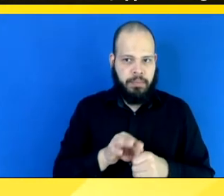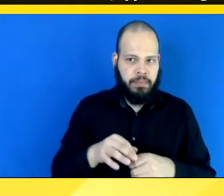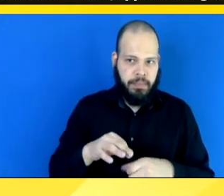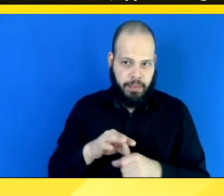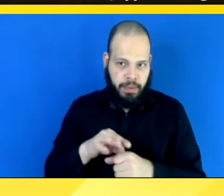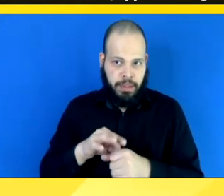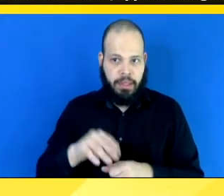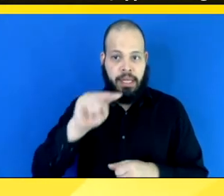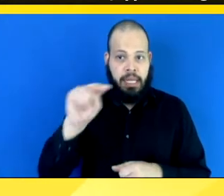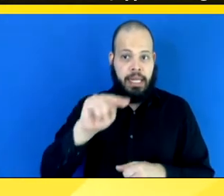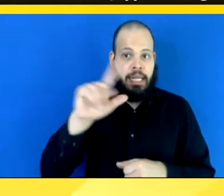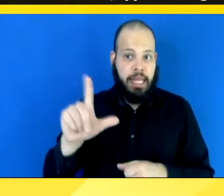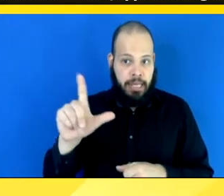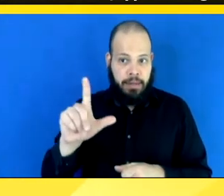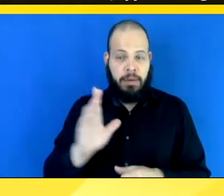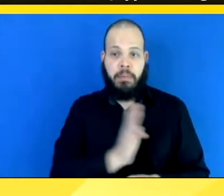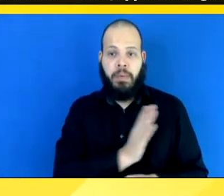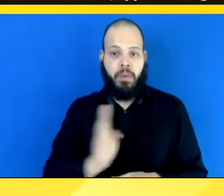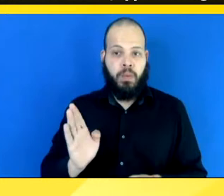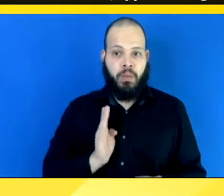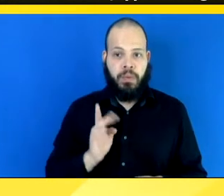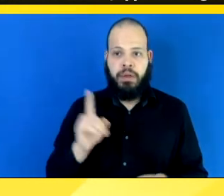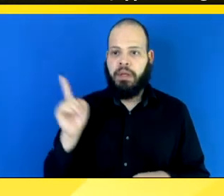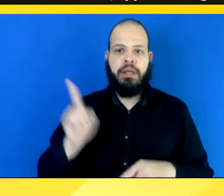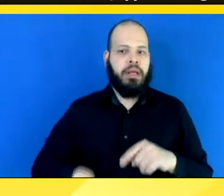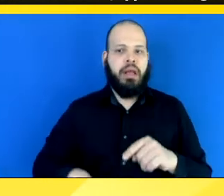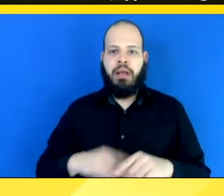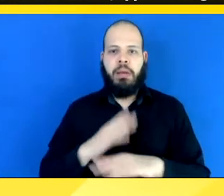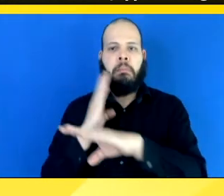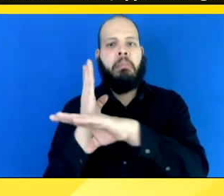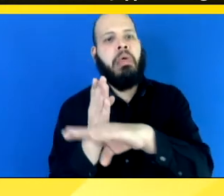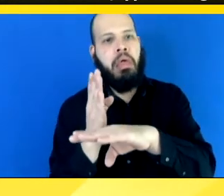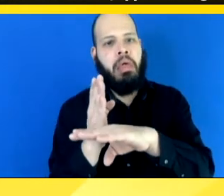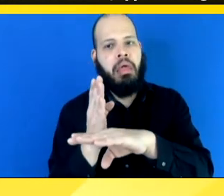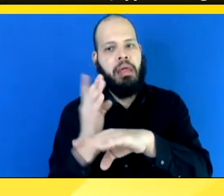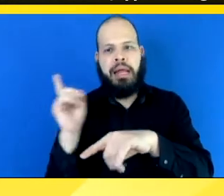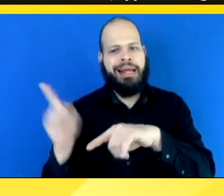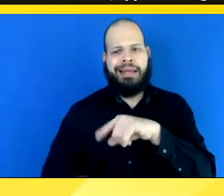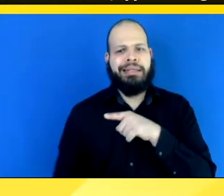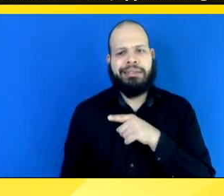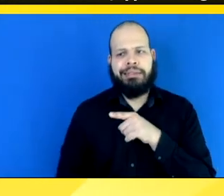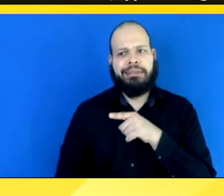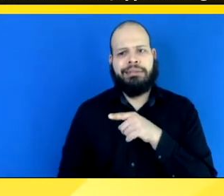trying to suppress it, but the only way they can block it is you don't vote. Listen now.